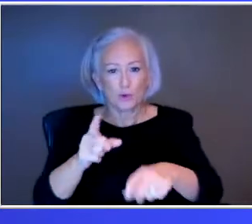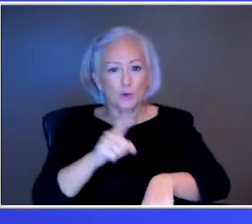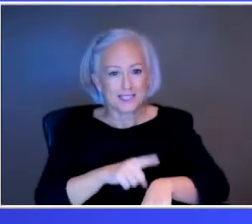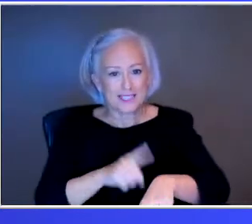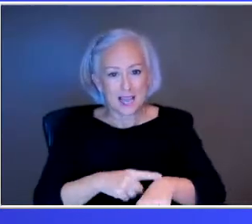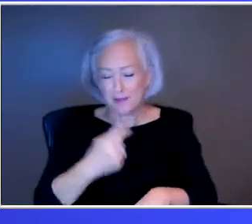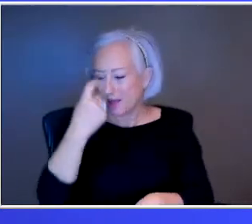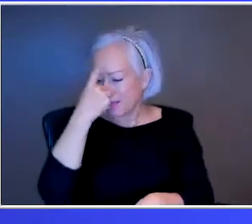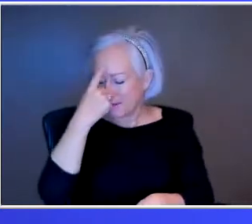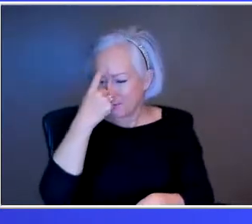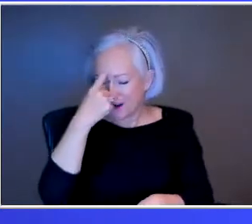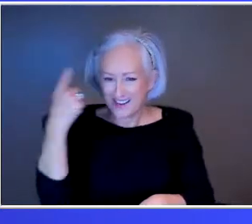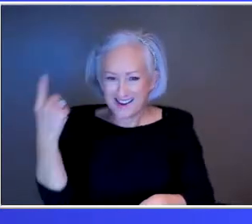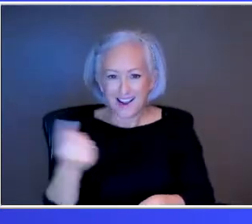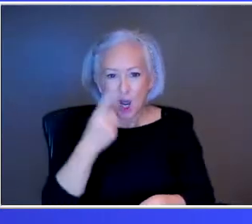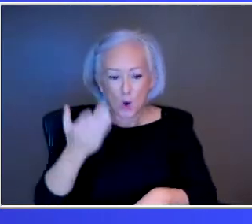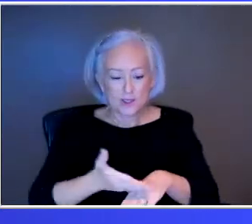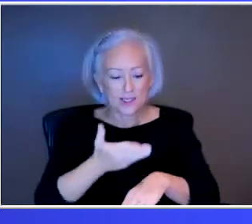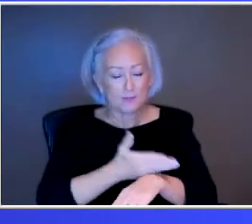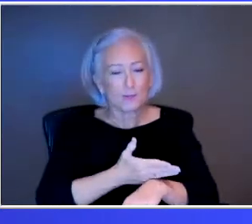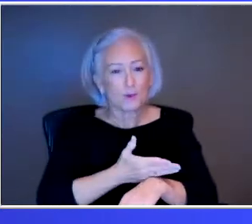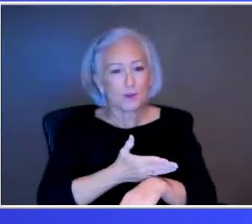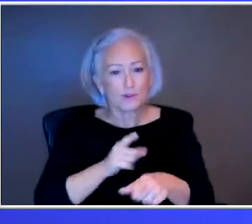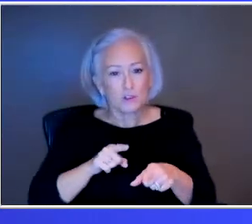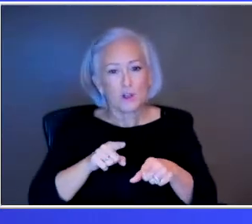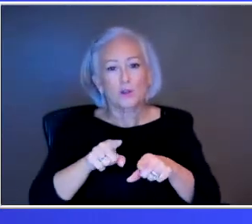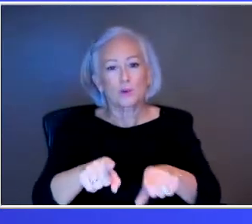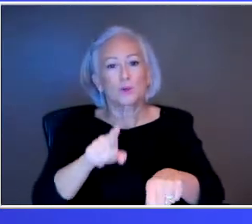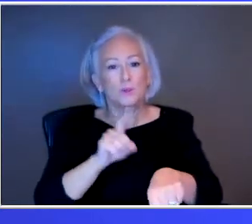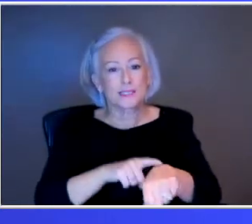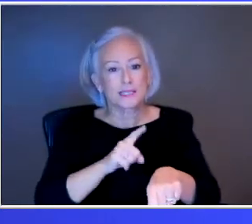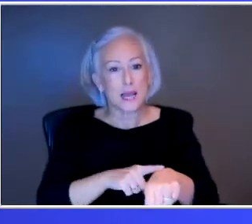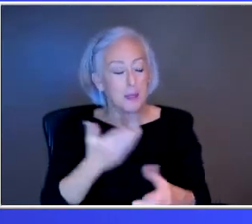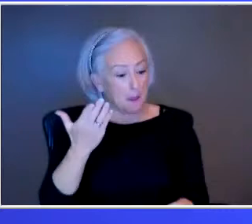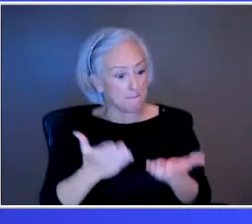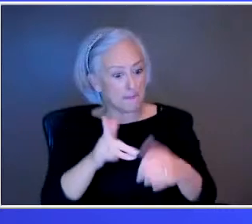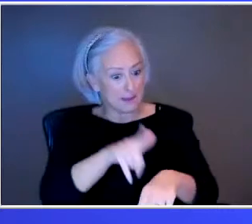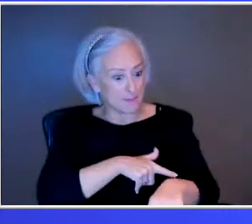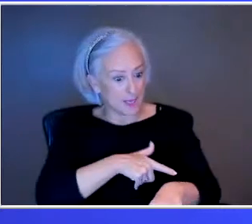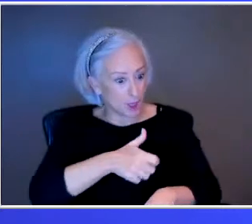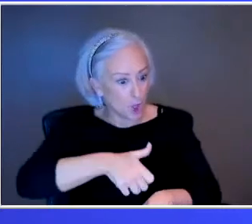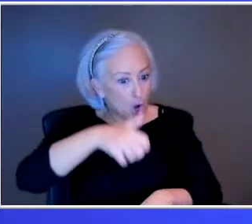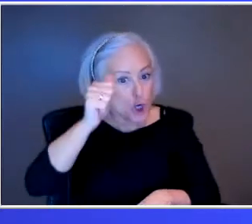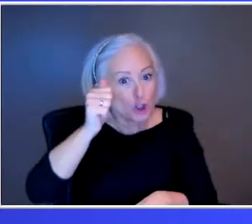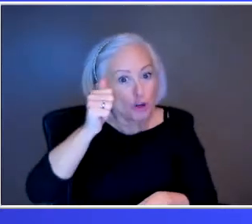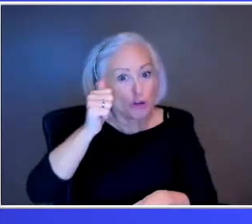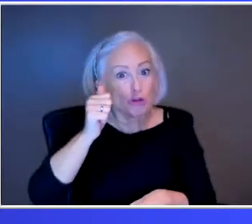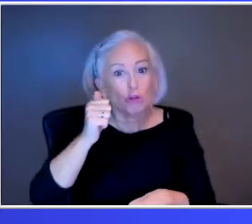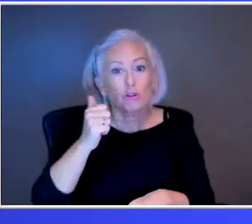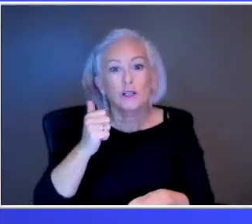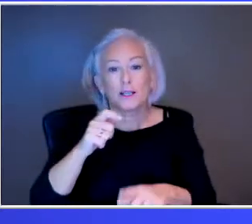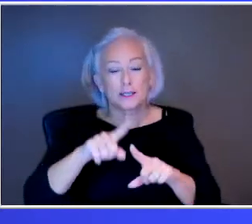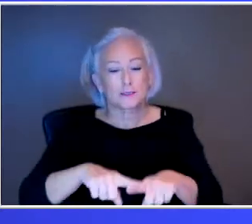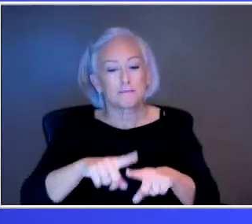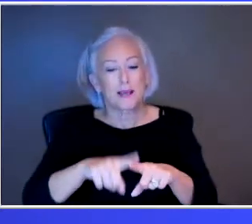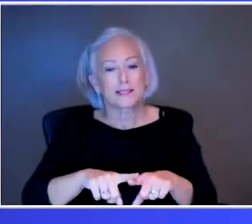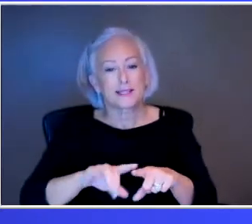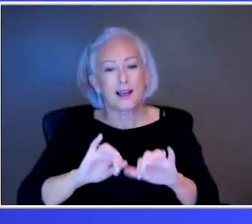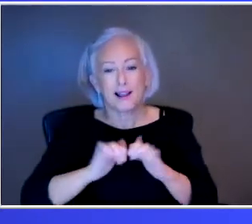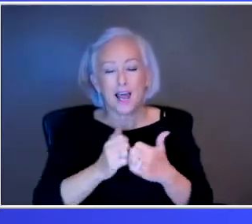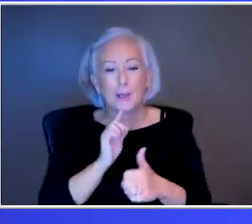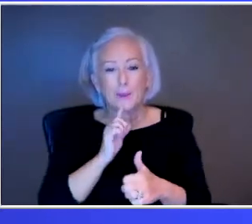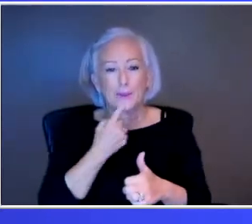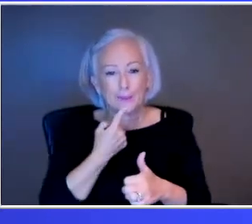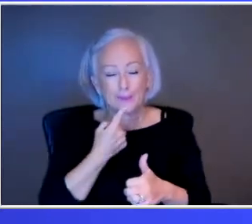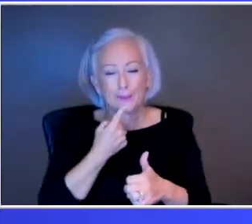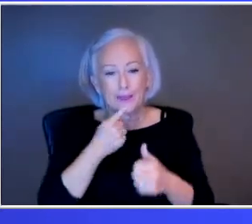improving function over time. Yes, it might be a longer and protracted course if the injury was more significant, but the more effort you apply,